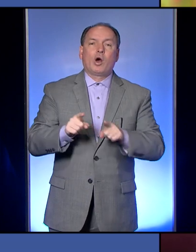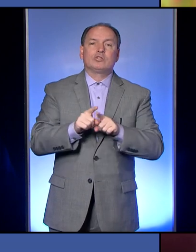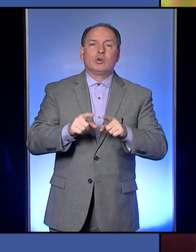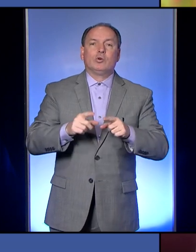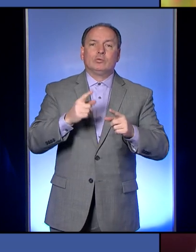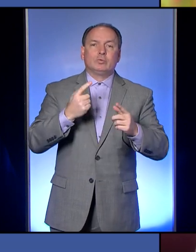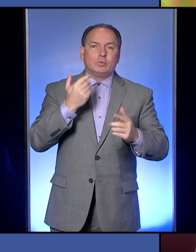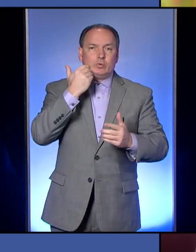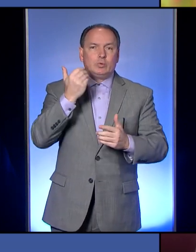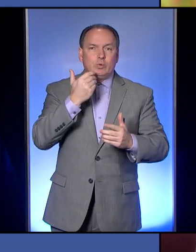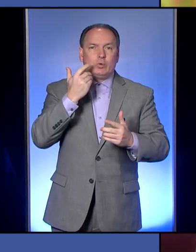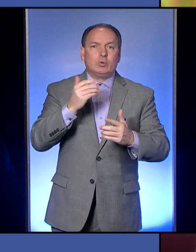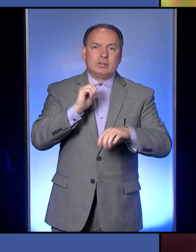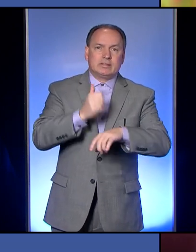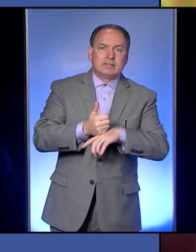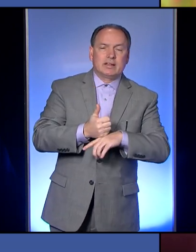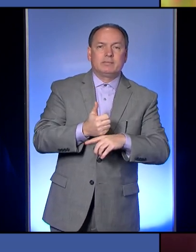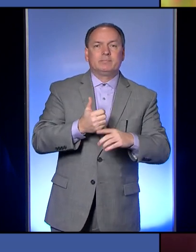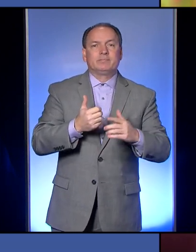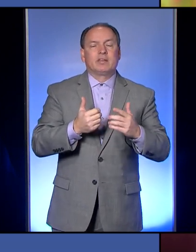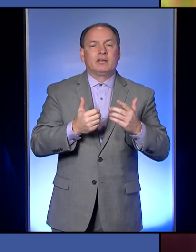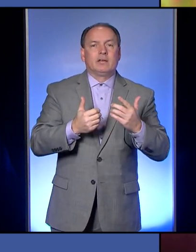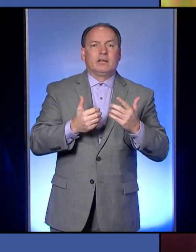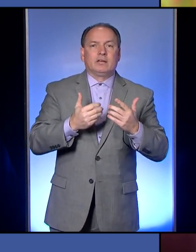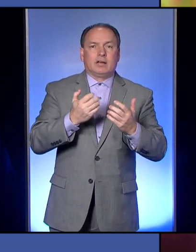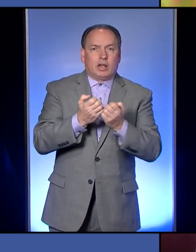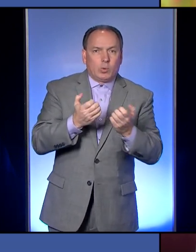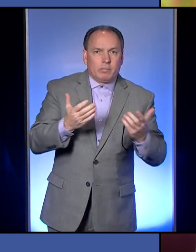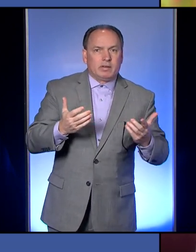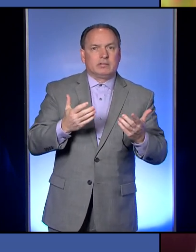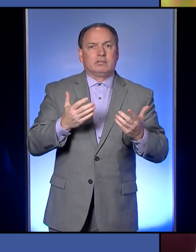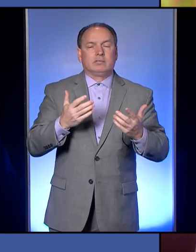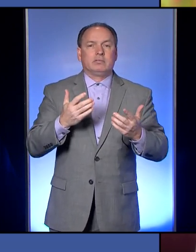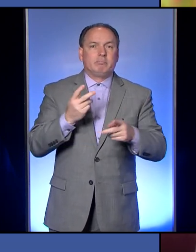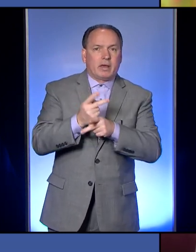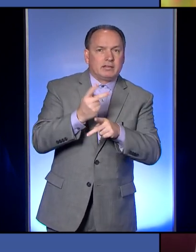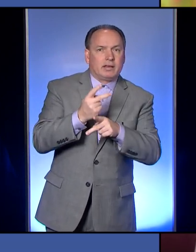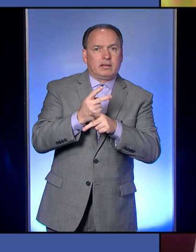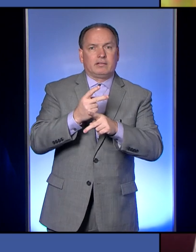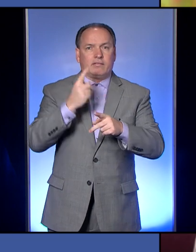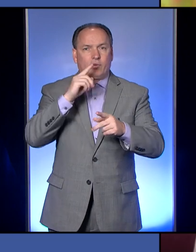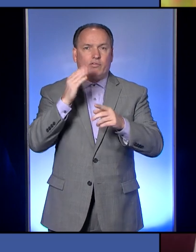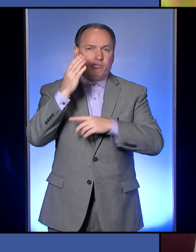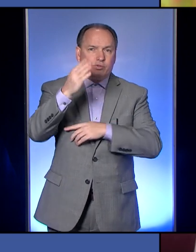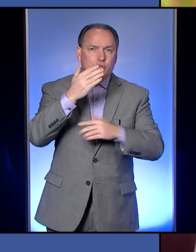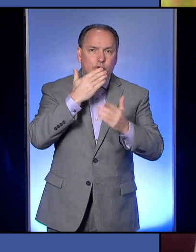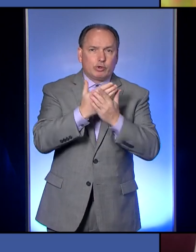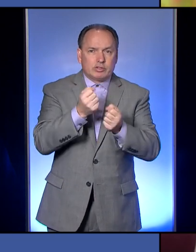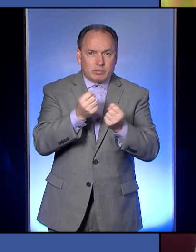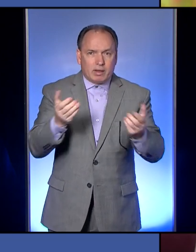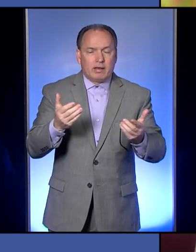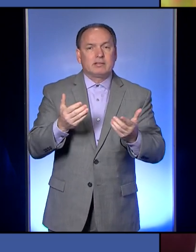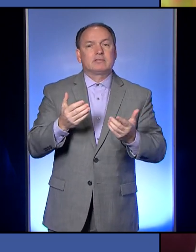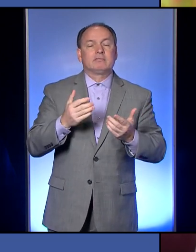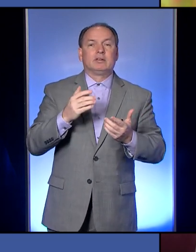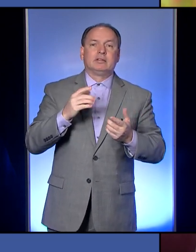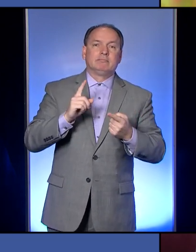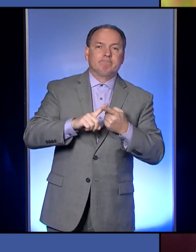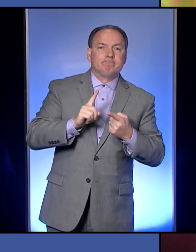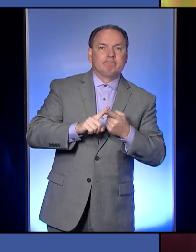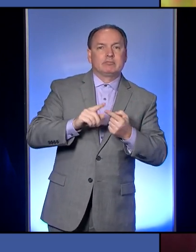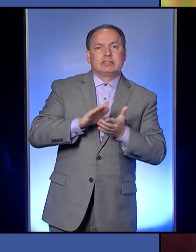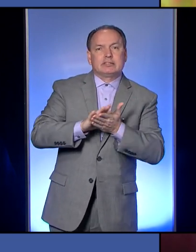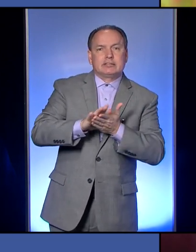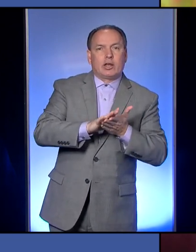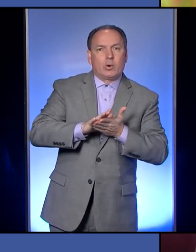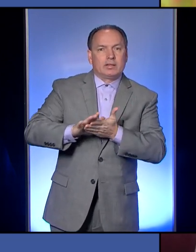innovative efforts to conserve our equipment so that we can maintain the supply in the future. These efforts include a sterilization process to